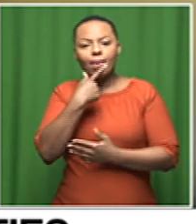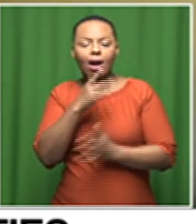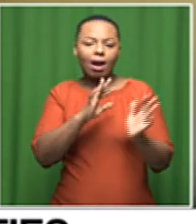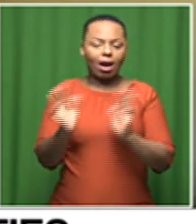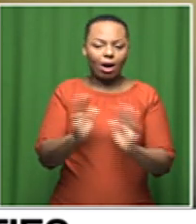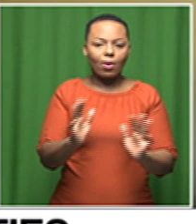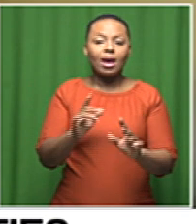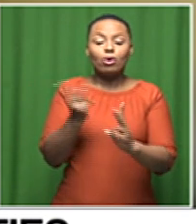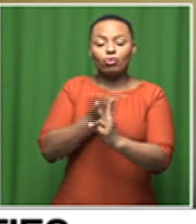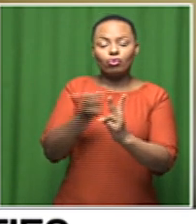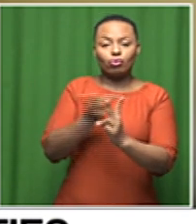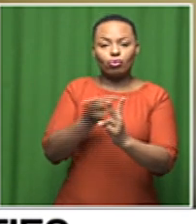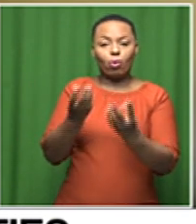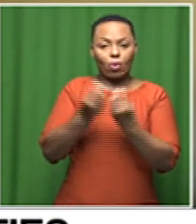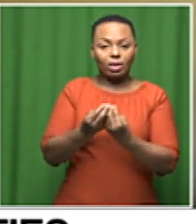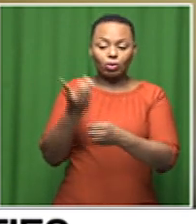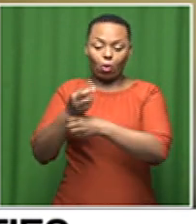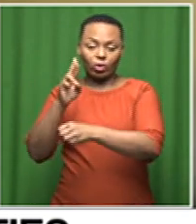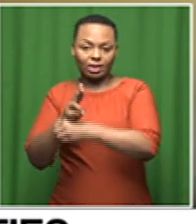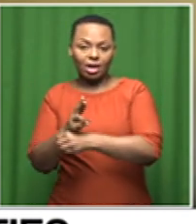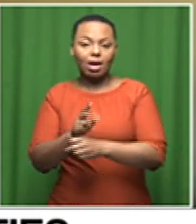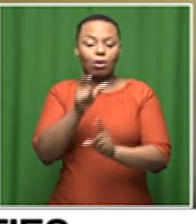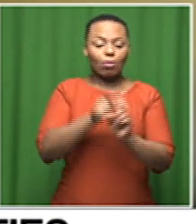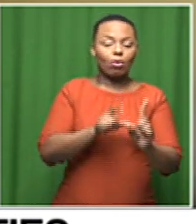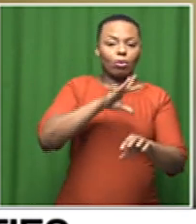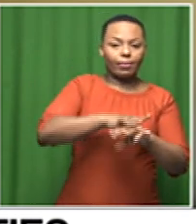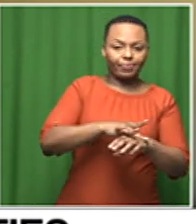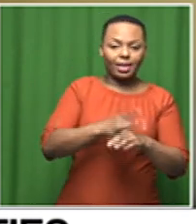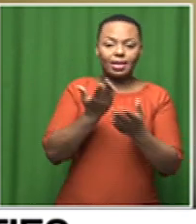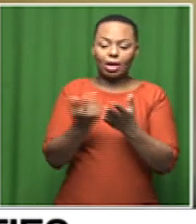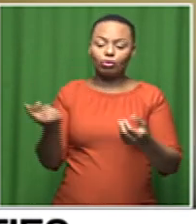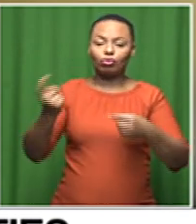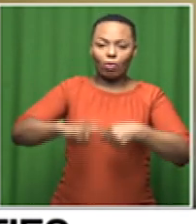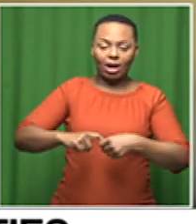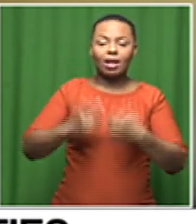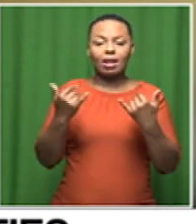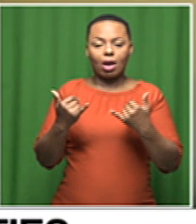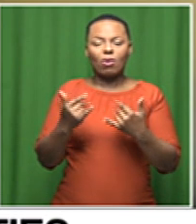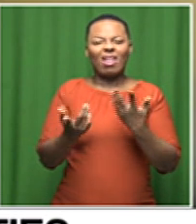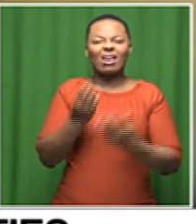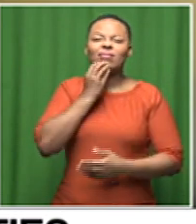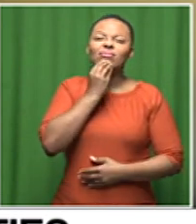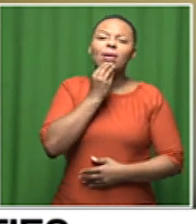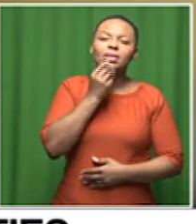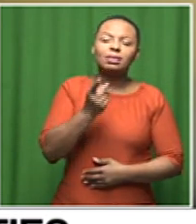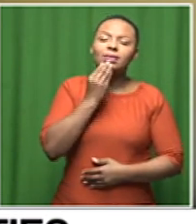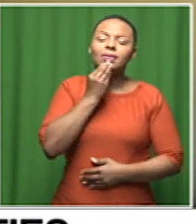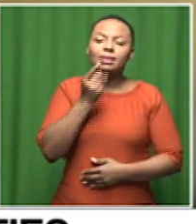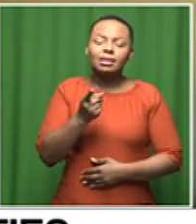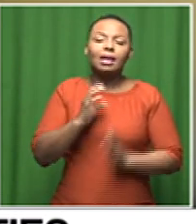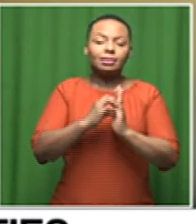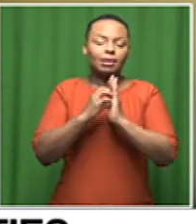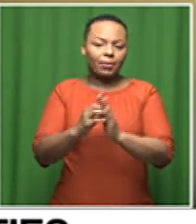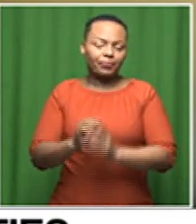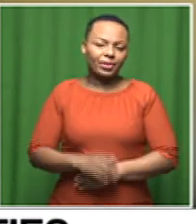a joint decision and a joint agreement so that we can take it. And diabetes is a typical example when you have to talk either with